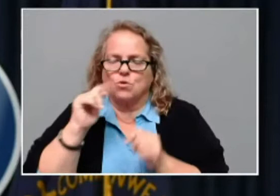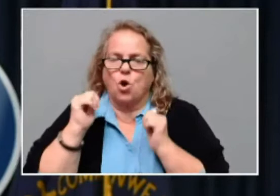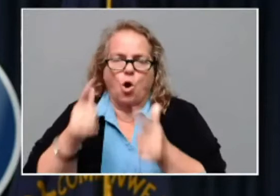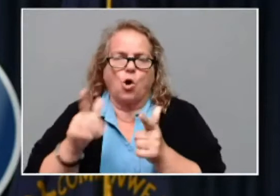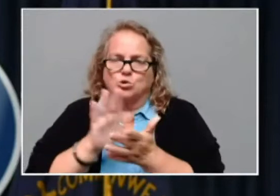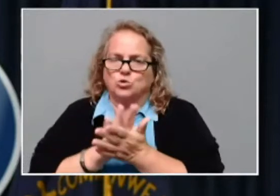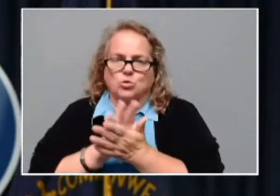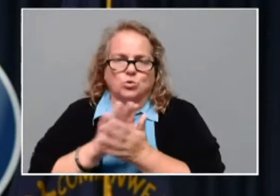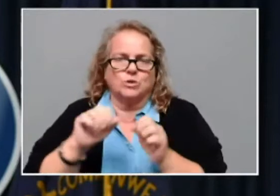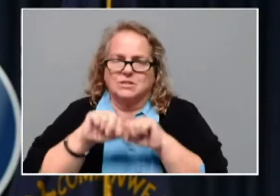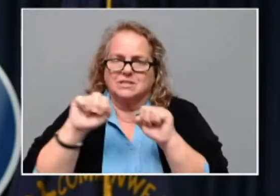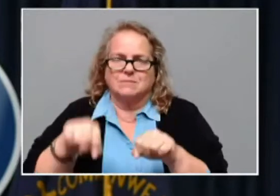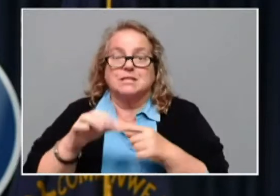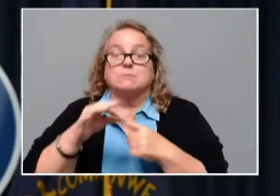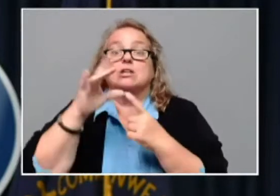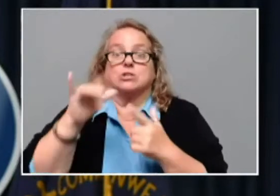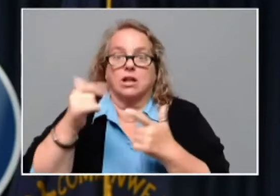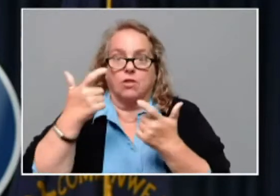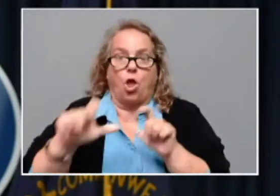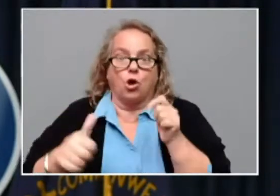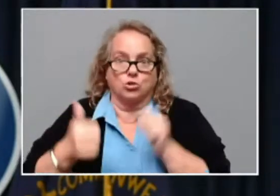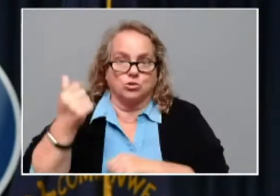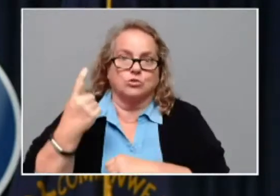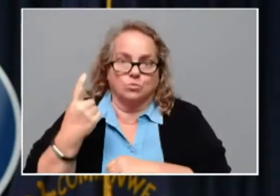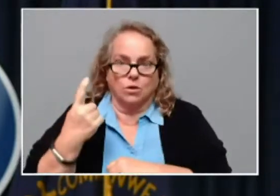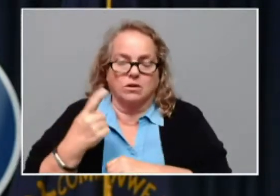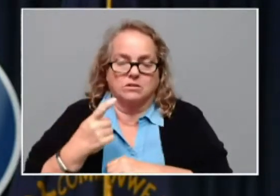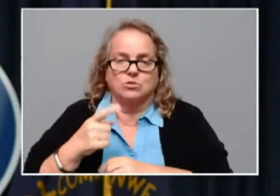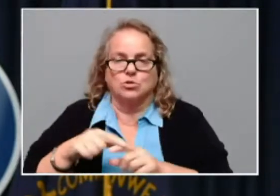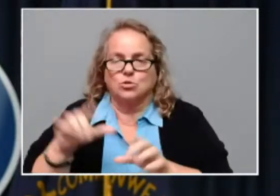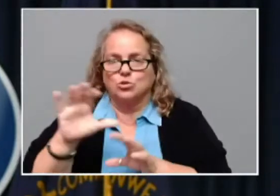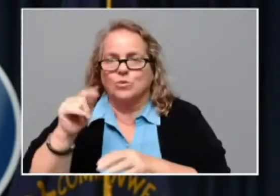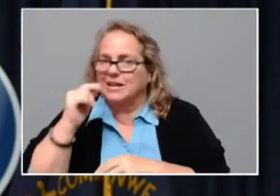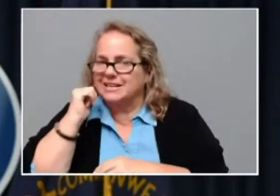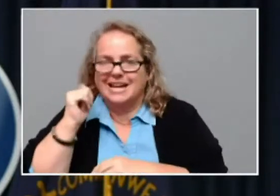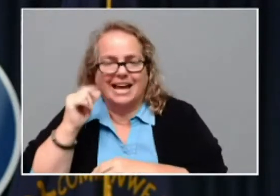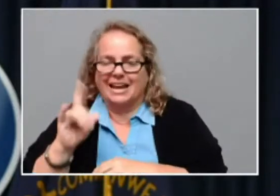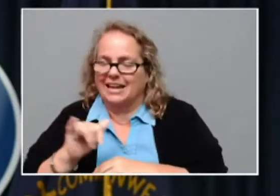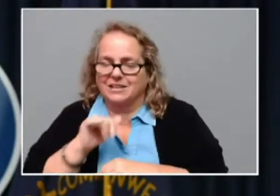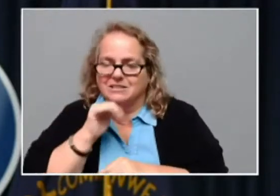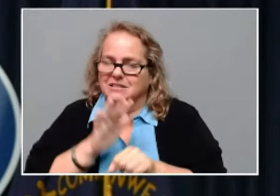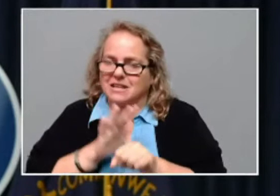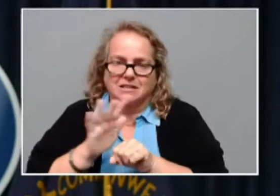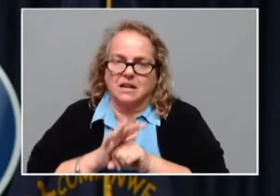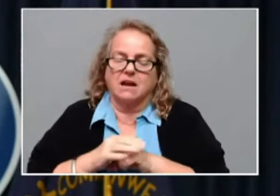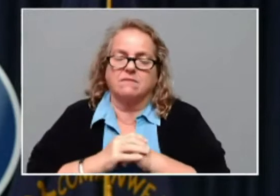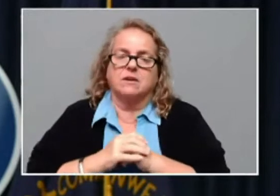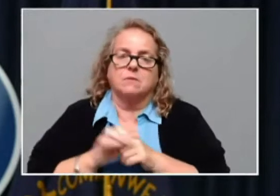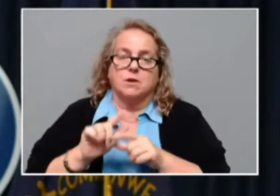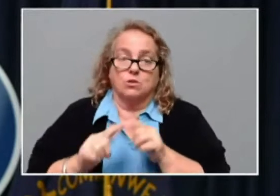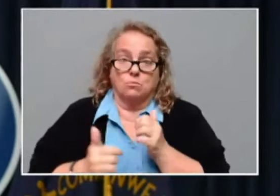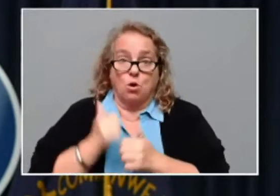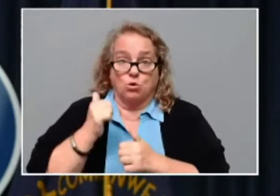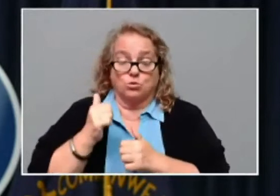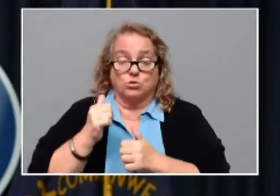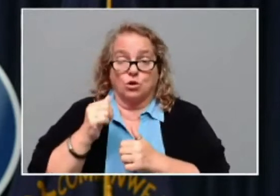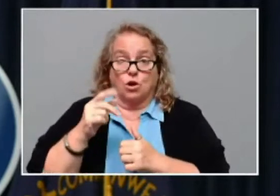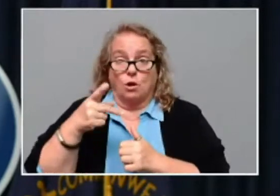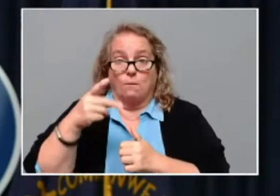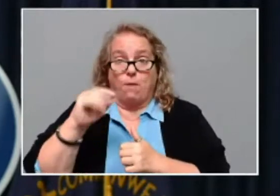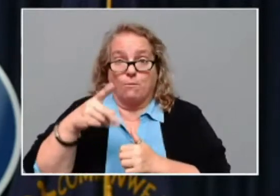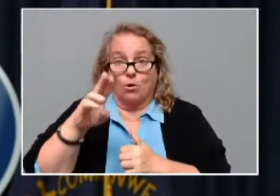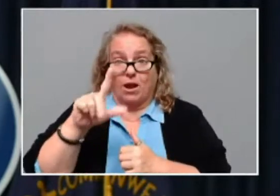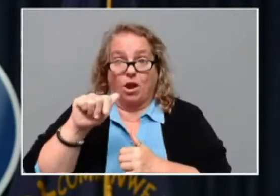ones, to be able to do that on a daily basis. And the most popular brand of the rapid test was the